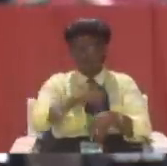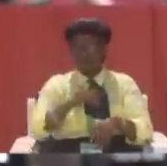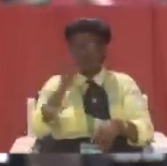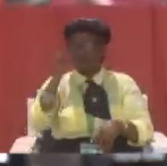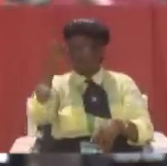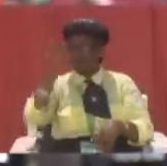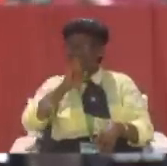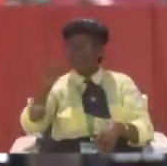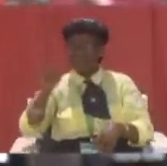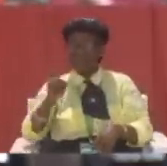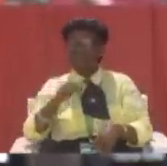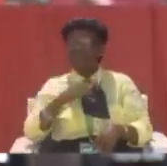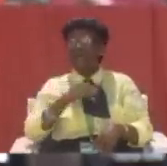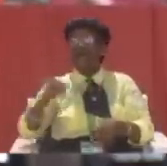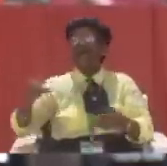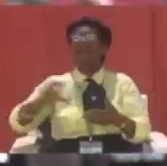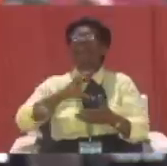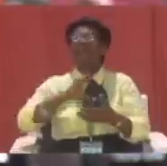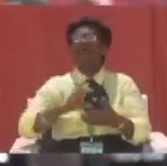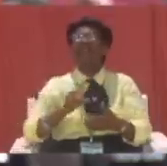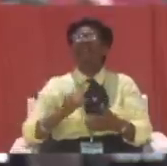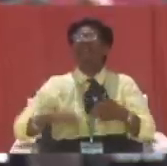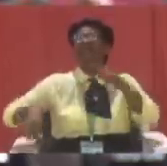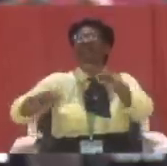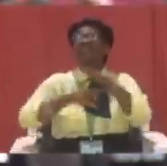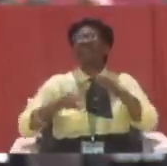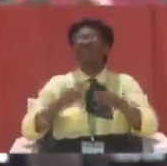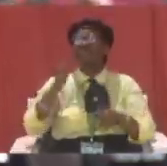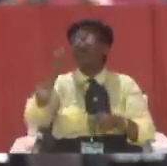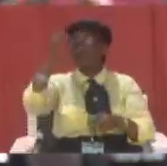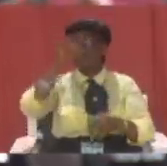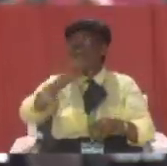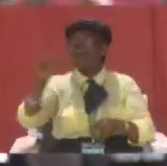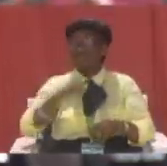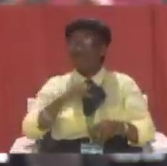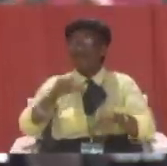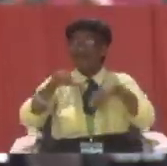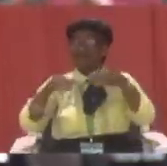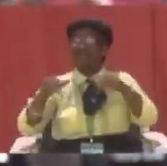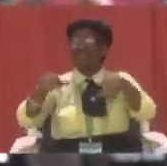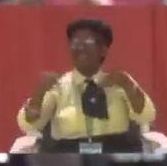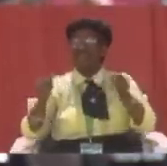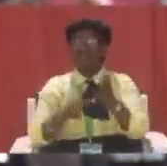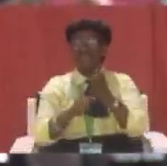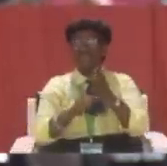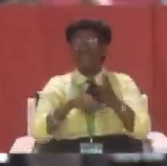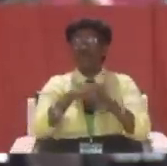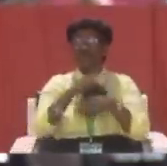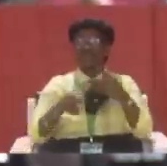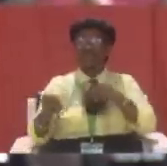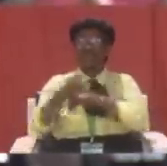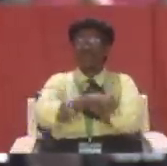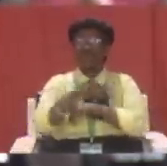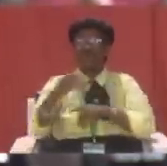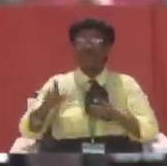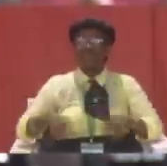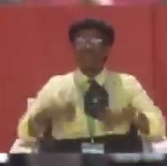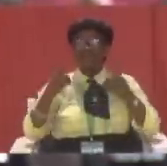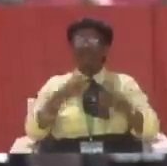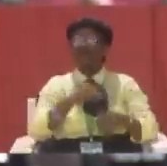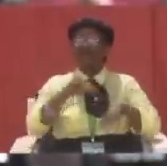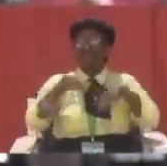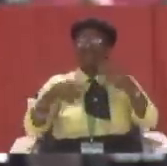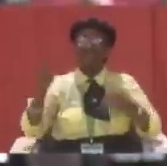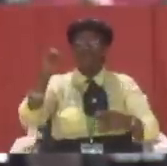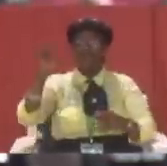beyond imagination, gave him peace all the days of his life, gave him everything he never asked